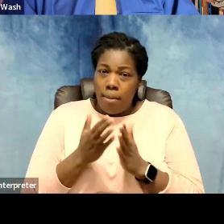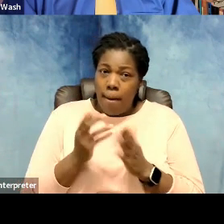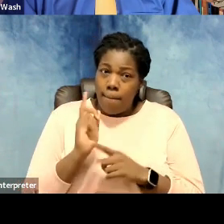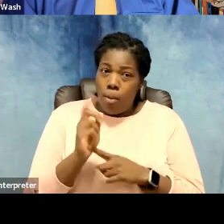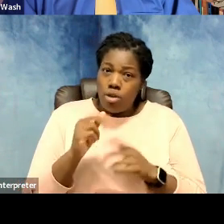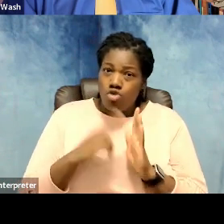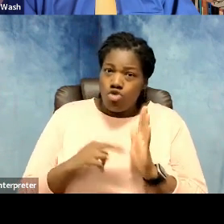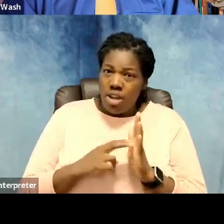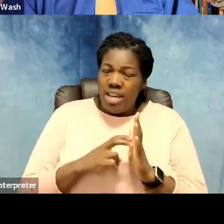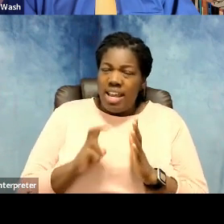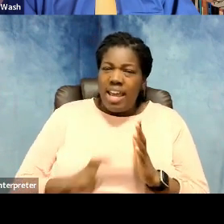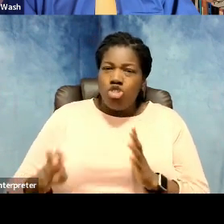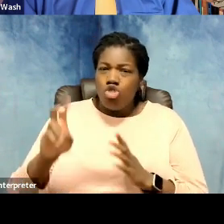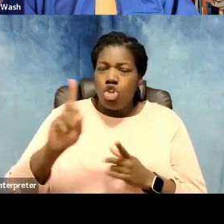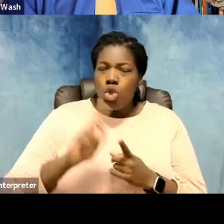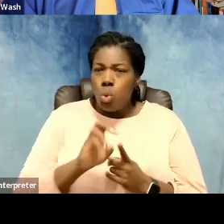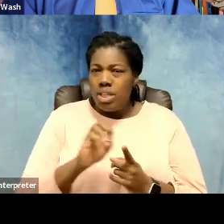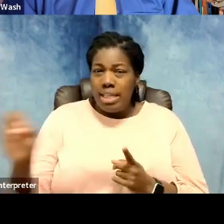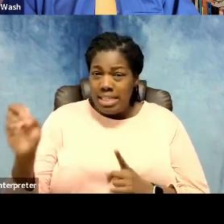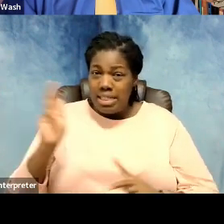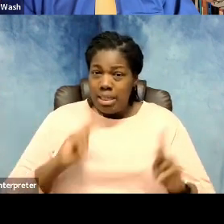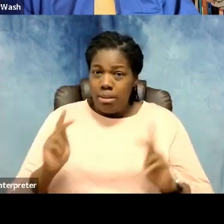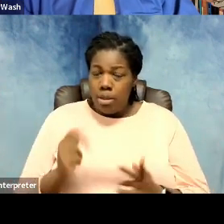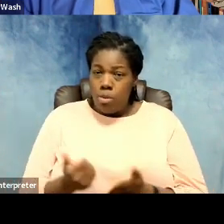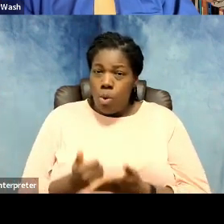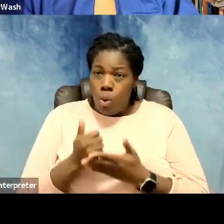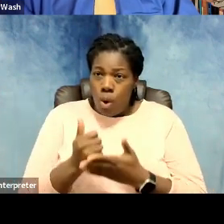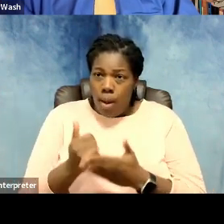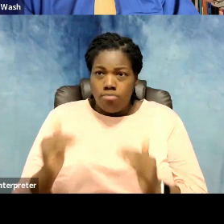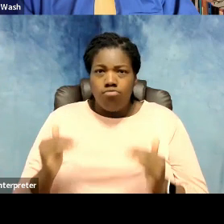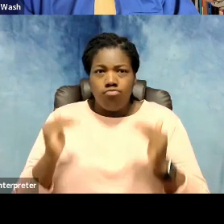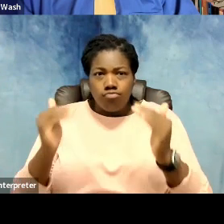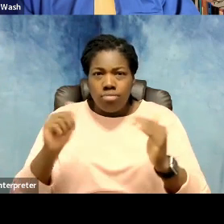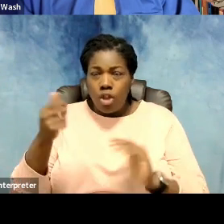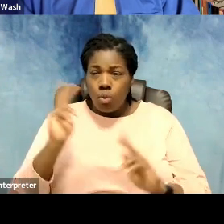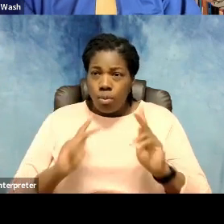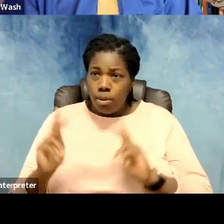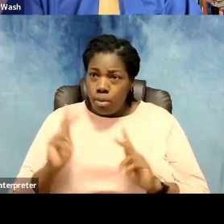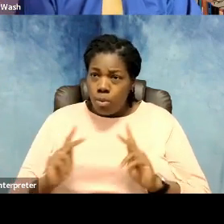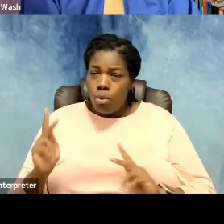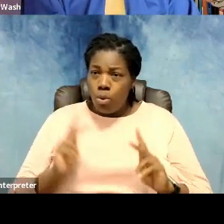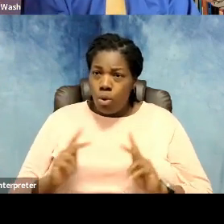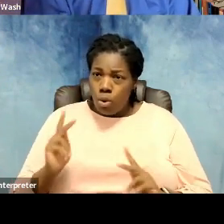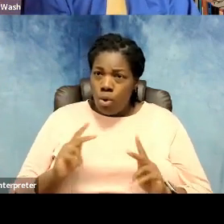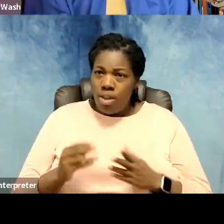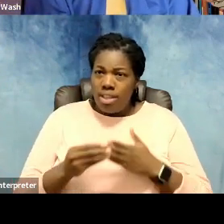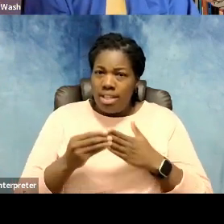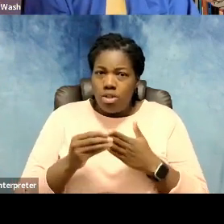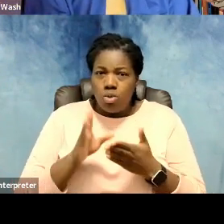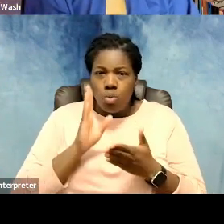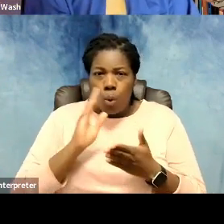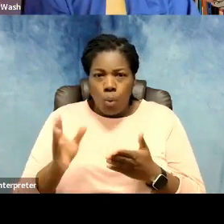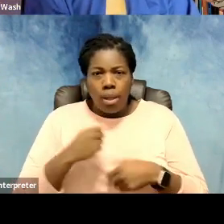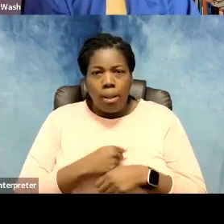East, that those leaders that help to lift others up are those leaders that can really make